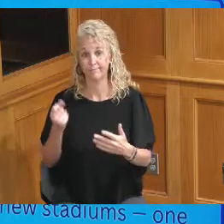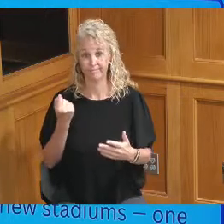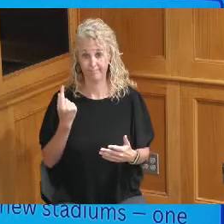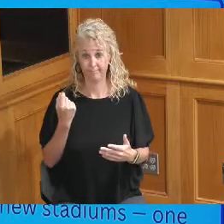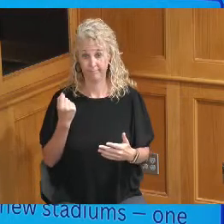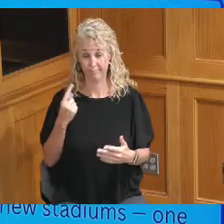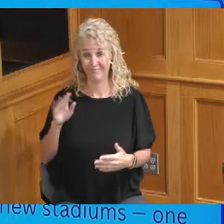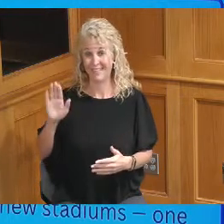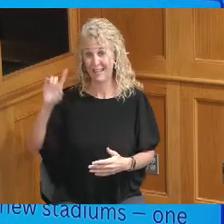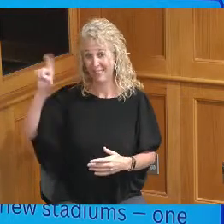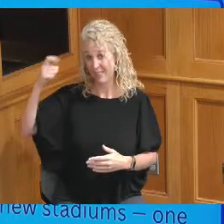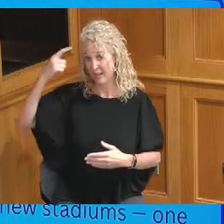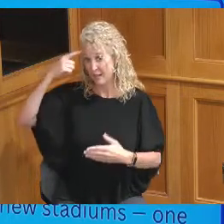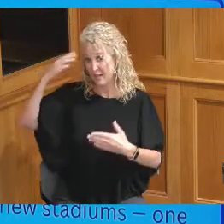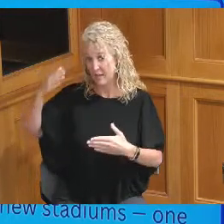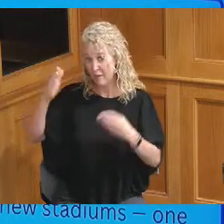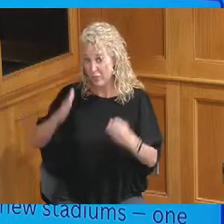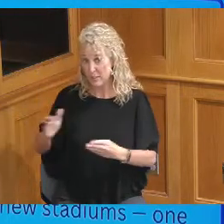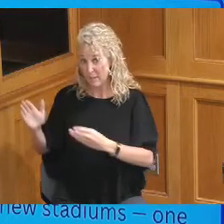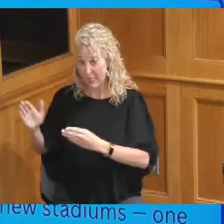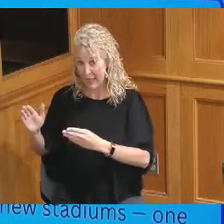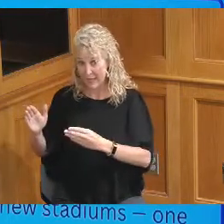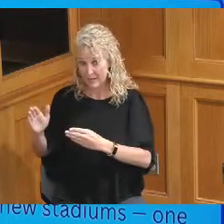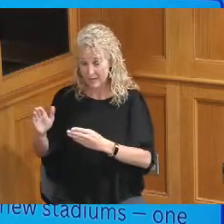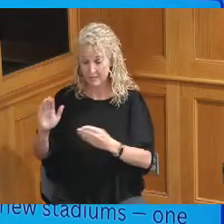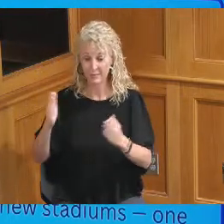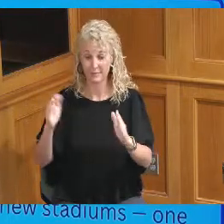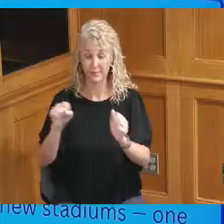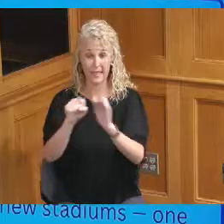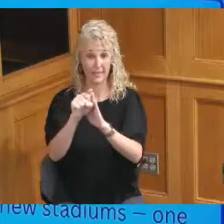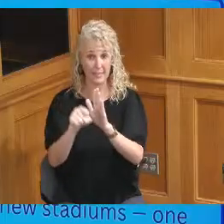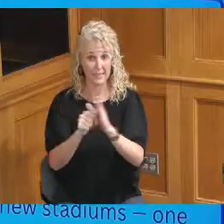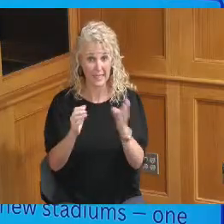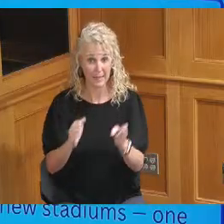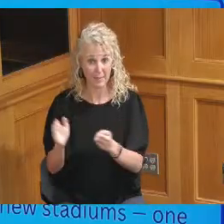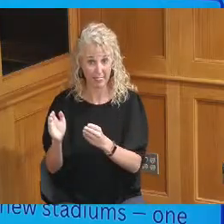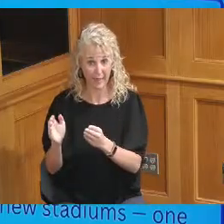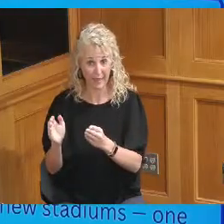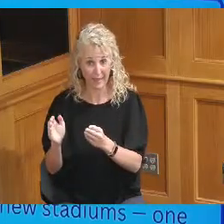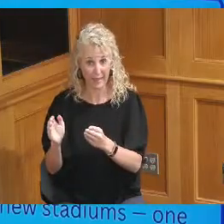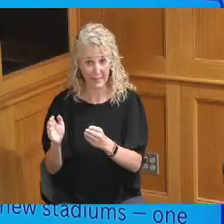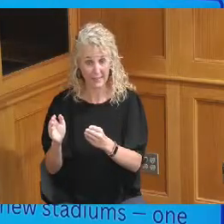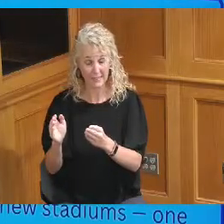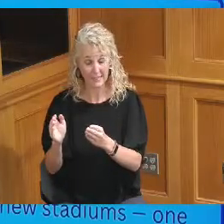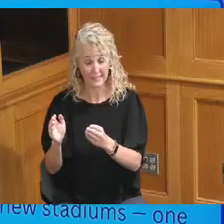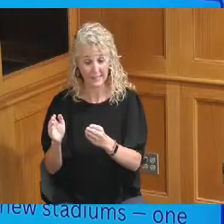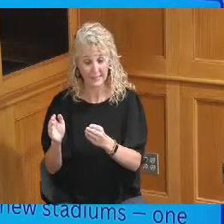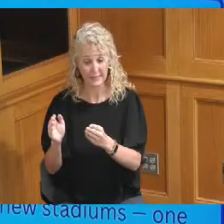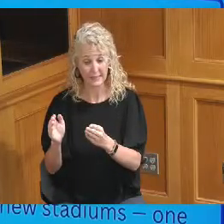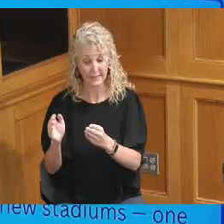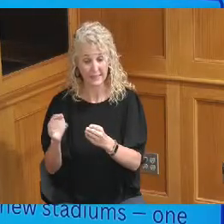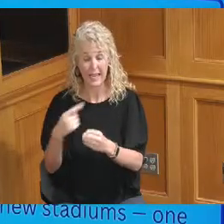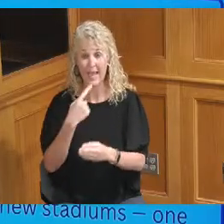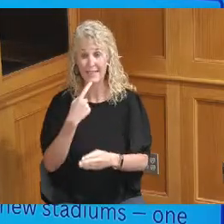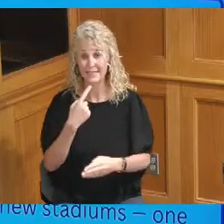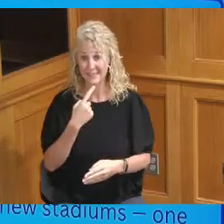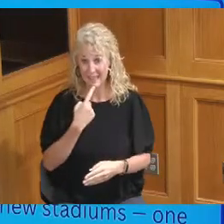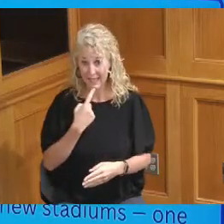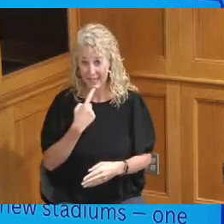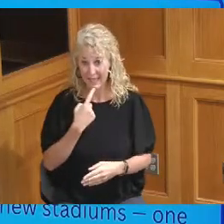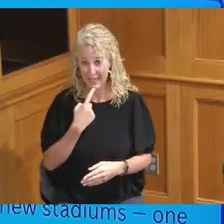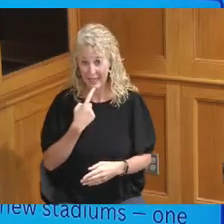this, his plan and the state plan, I wanted to tell you what exactly I told him. It's in